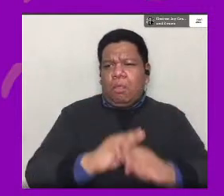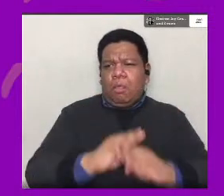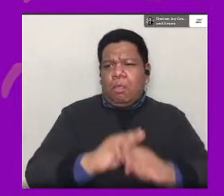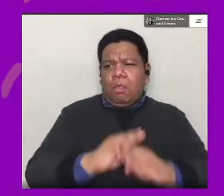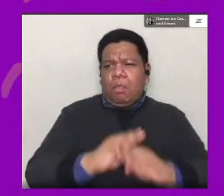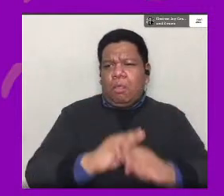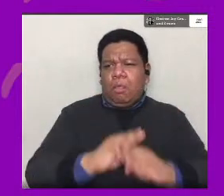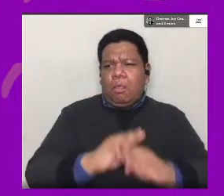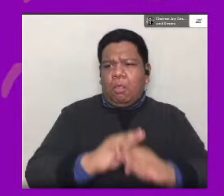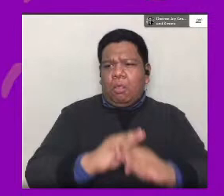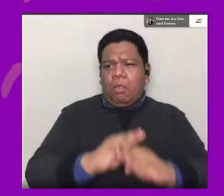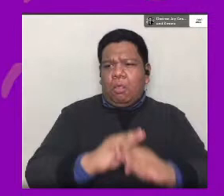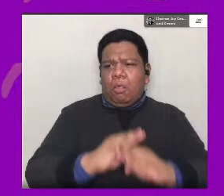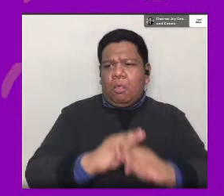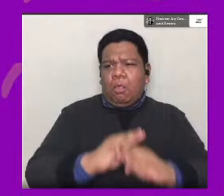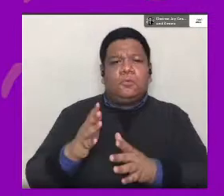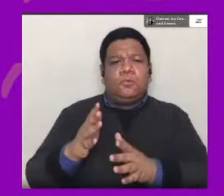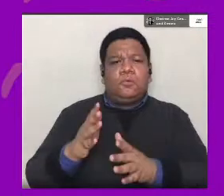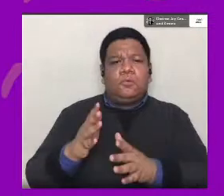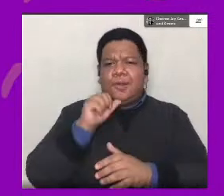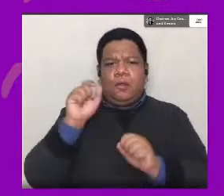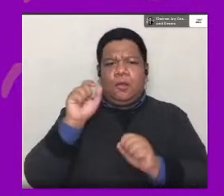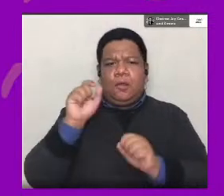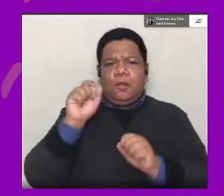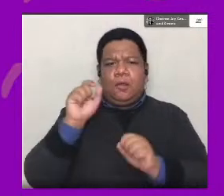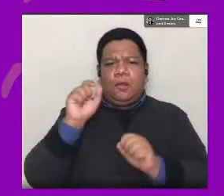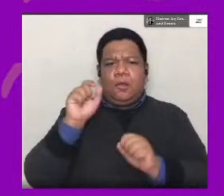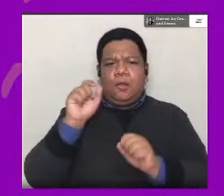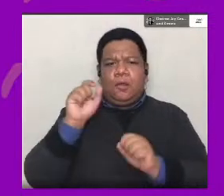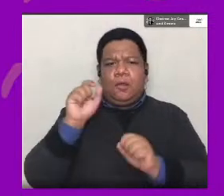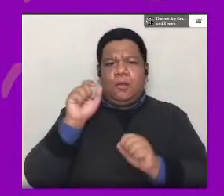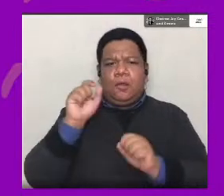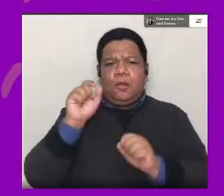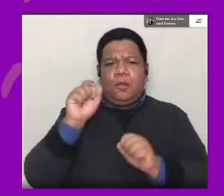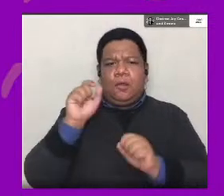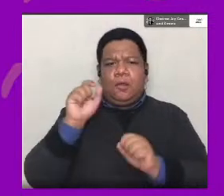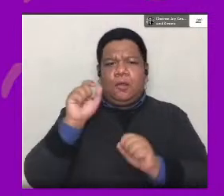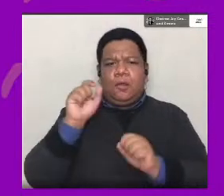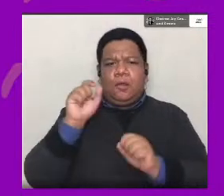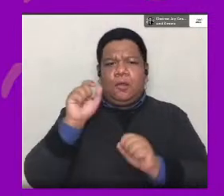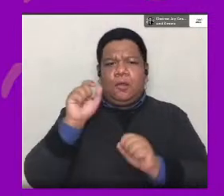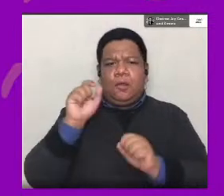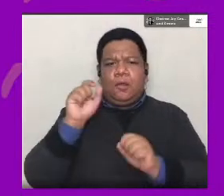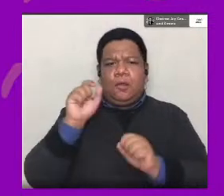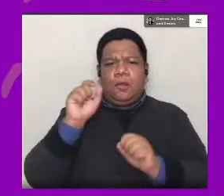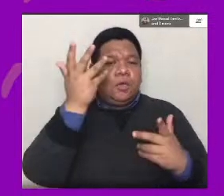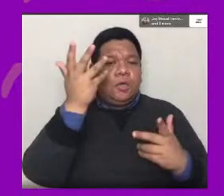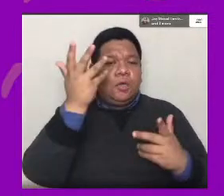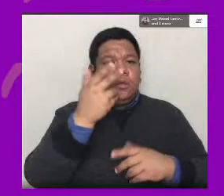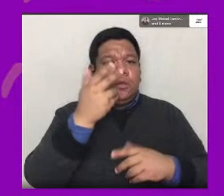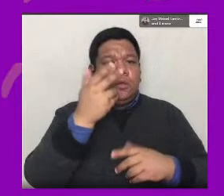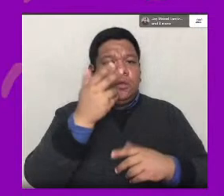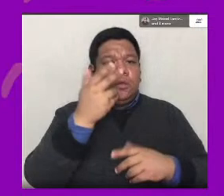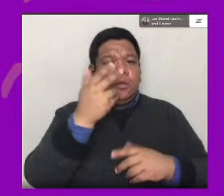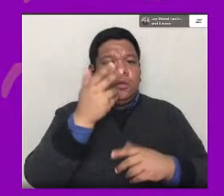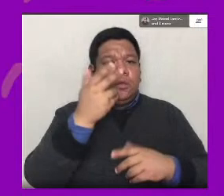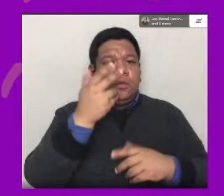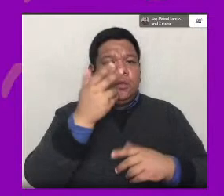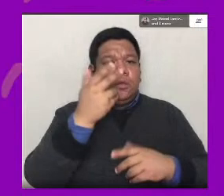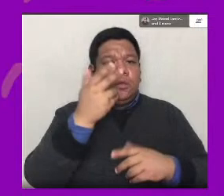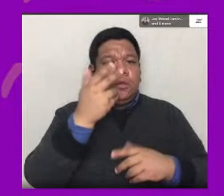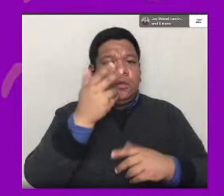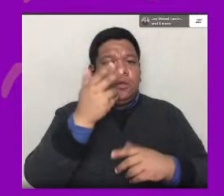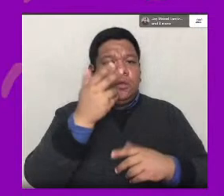services from male health workers. Caregivers may lack information and awareness on the benefits